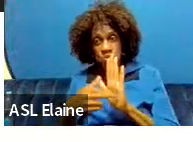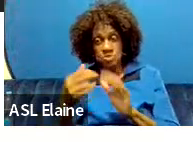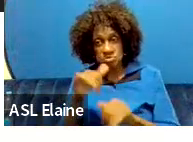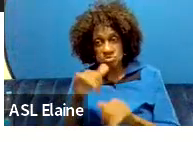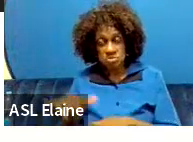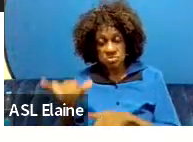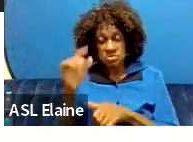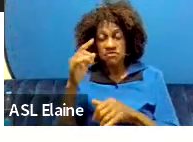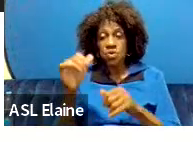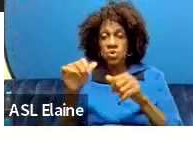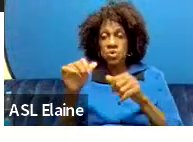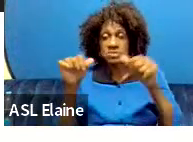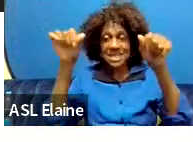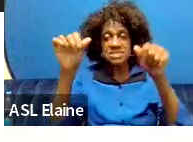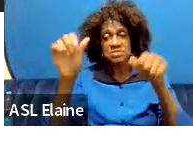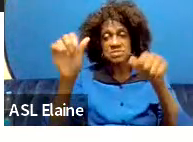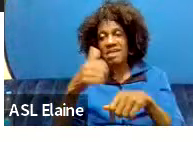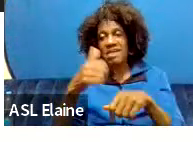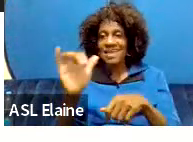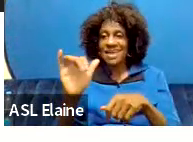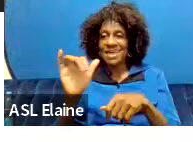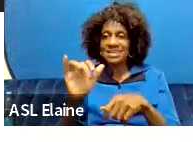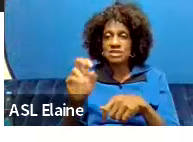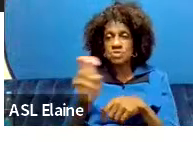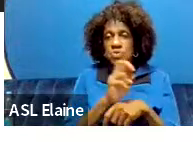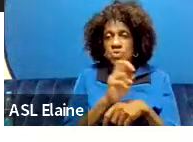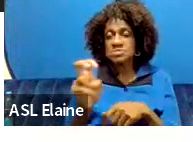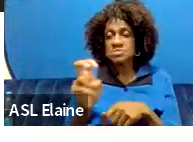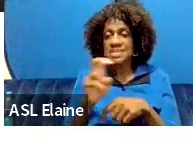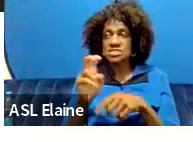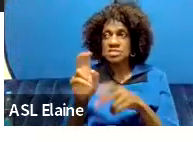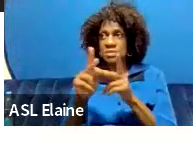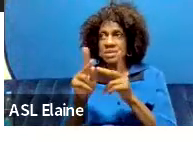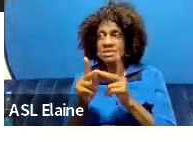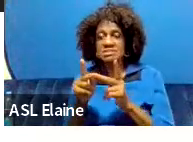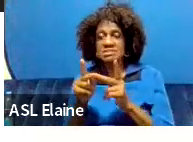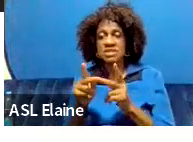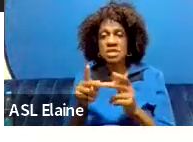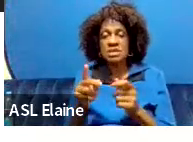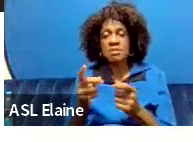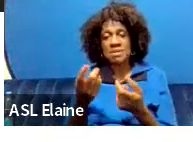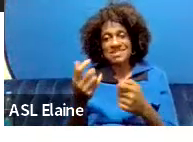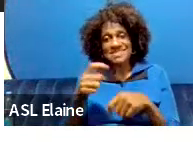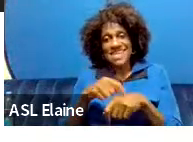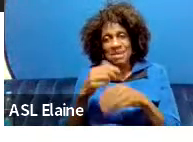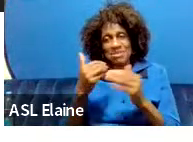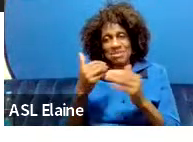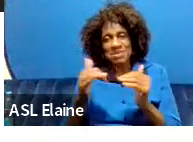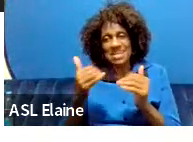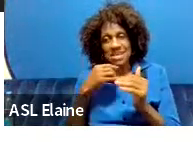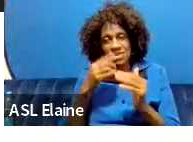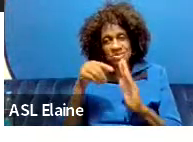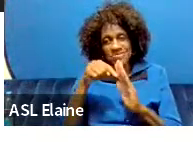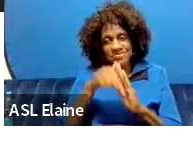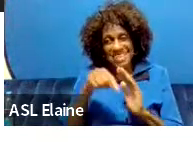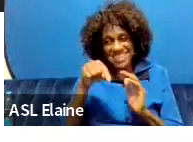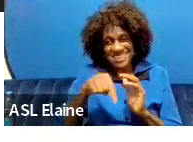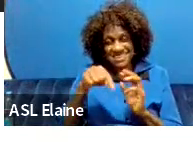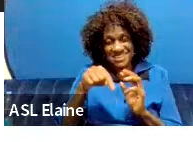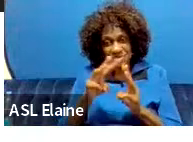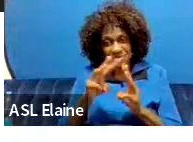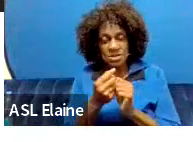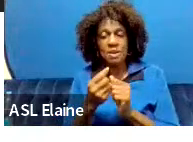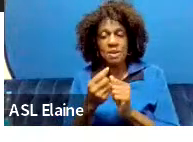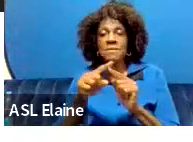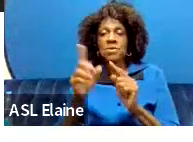address other facilities, such as transportation facilities. Due to time constraints, we're not going to go into those in this webinar, but